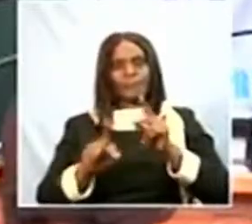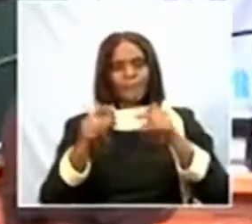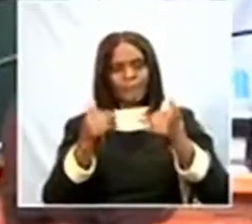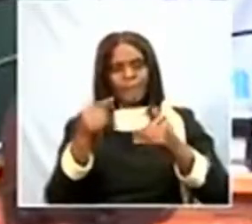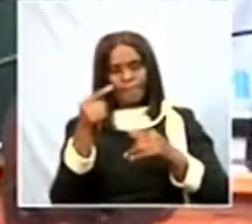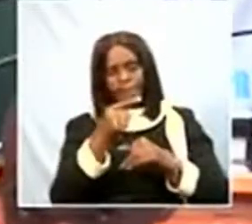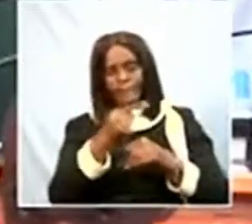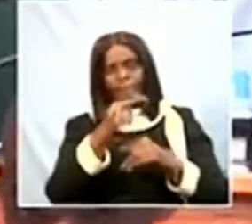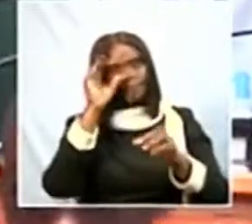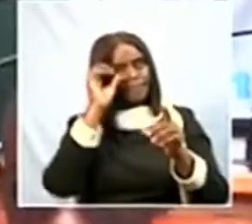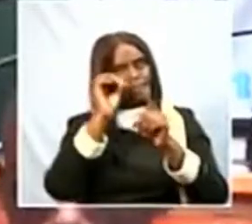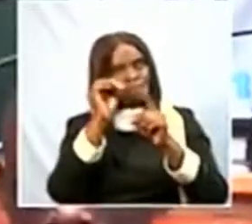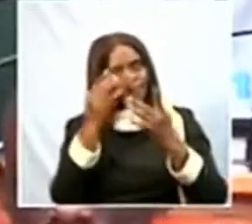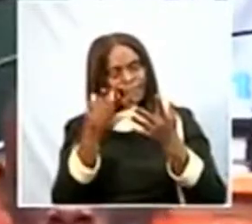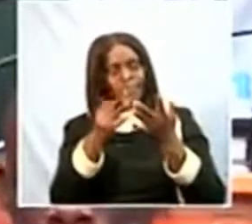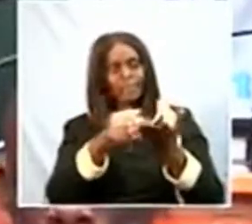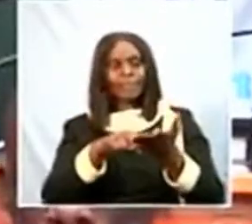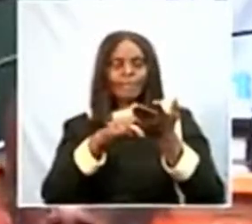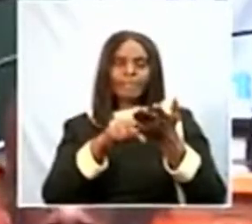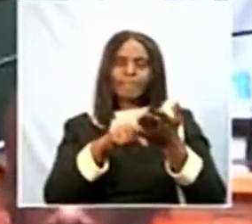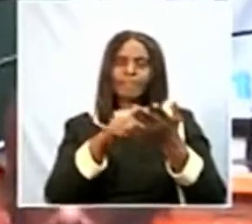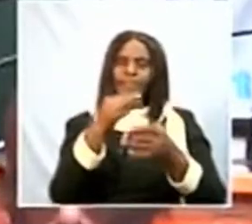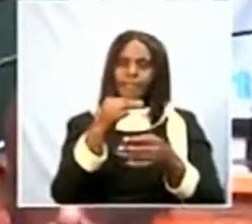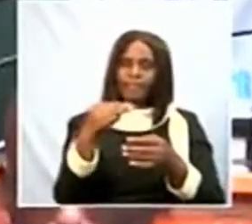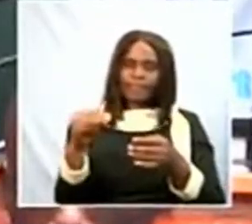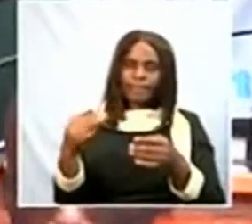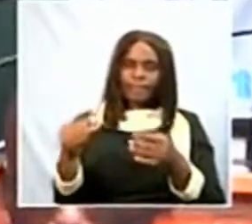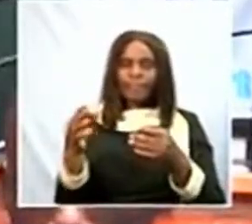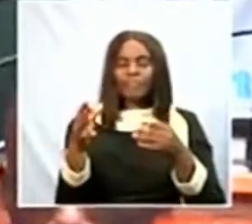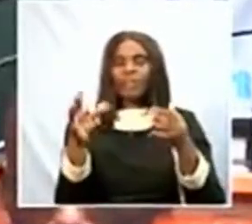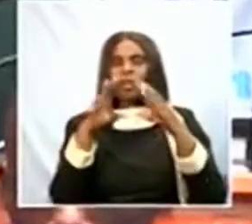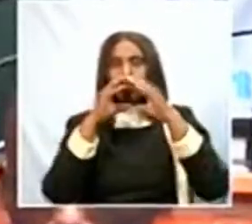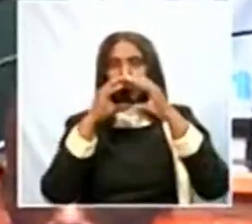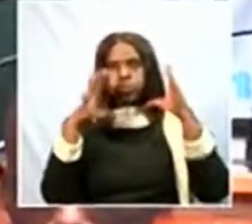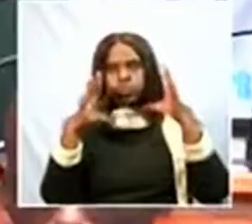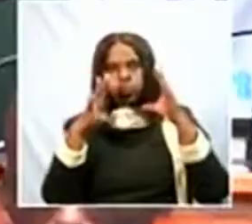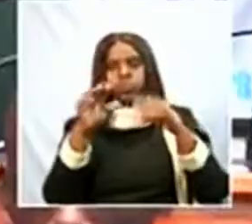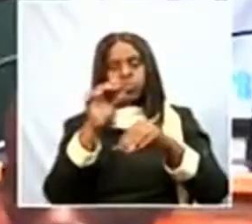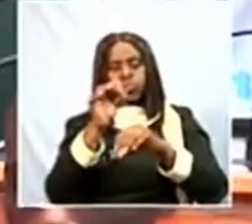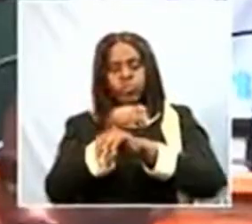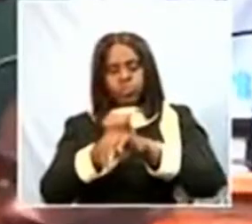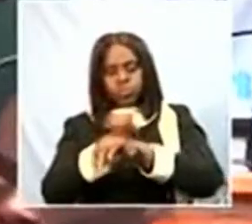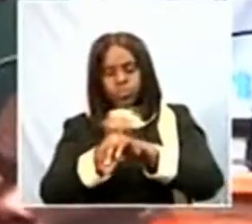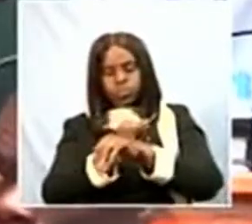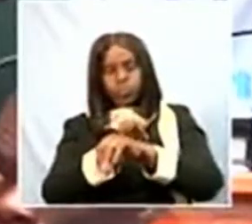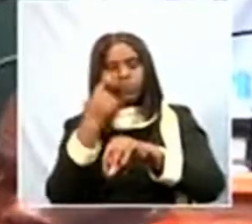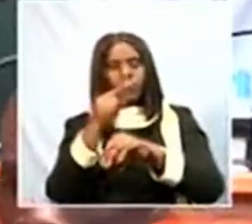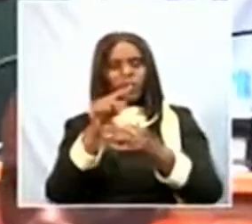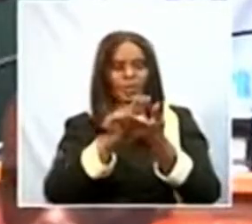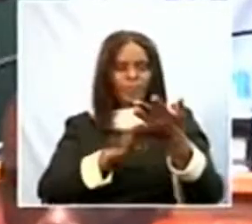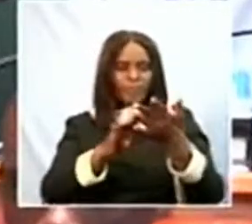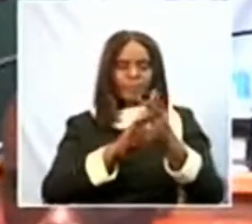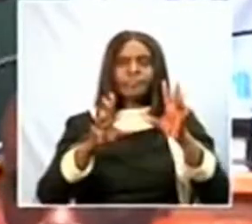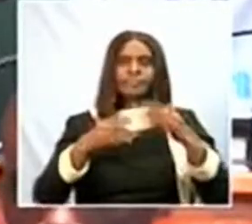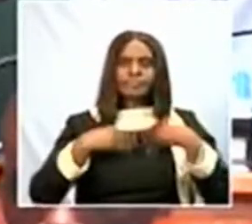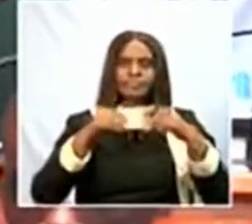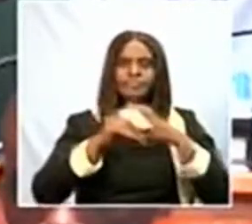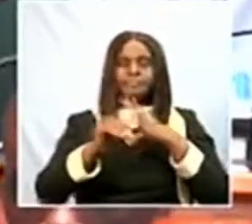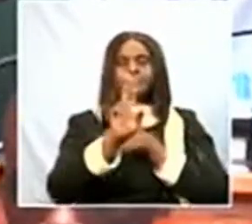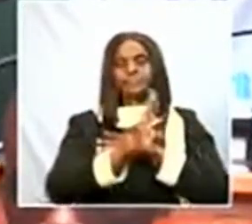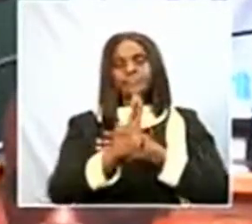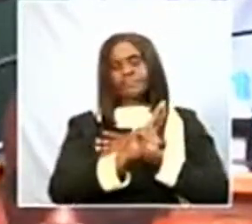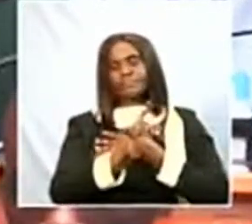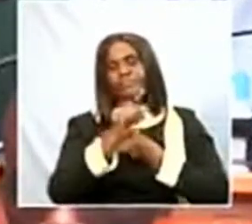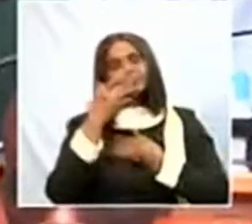Graphic objects, either representing glass material, plastic, or metal, should be placed on them. This is for easy acknowledgement and application.